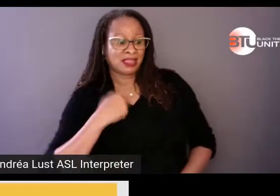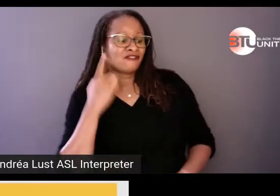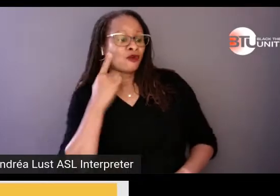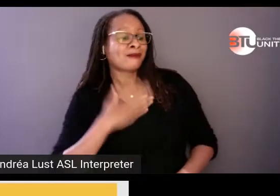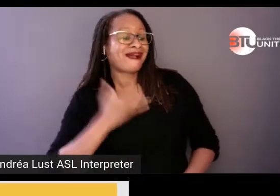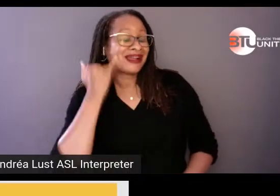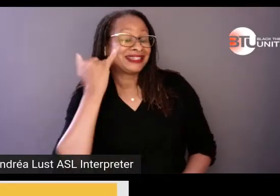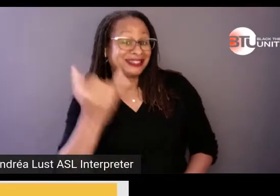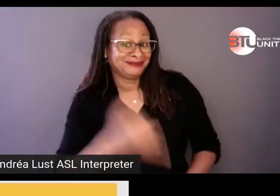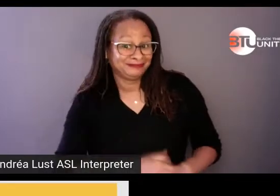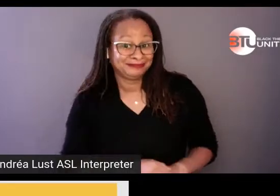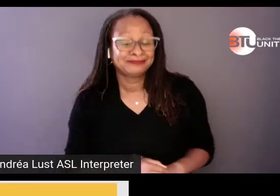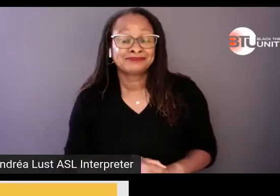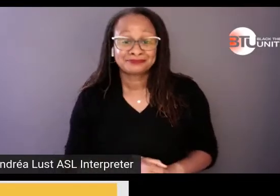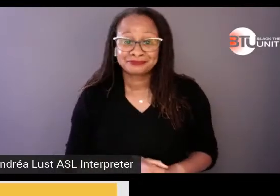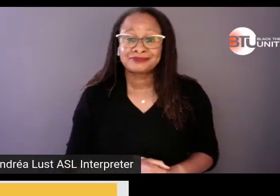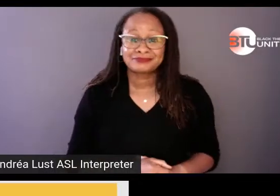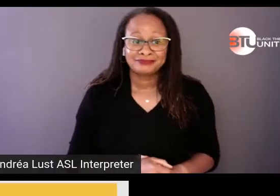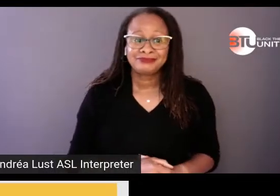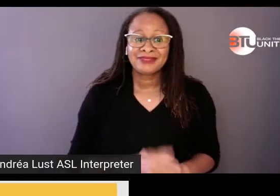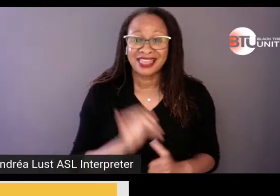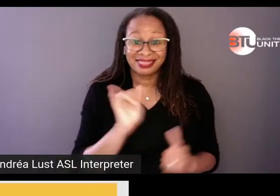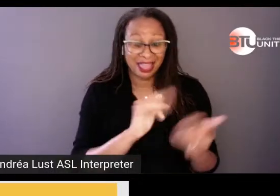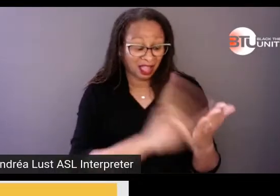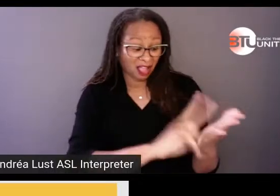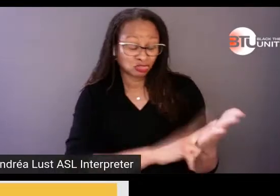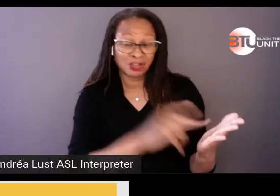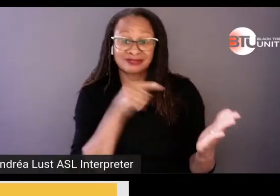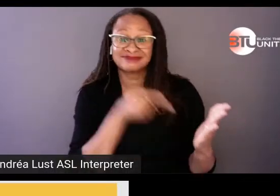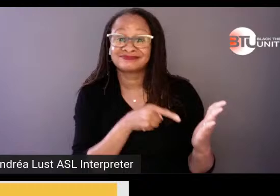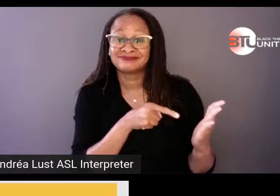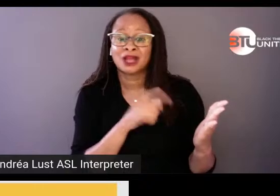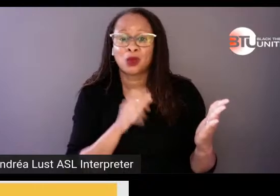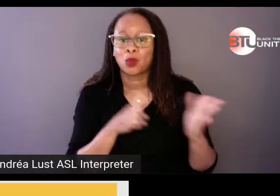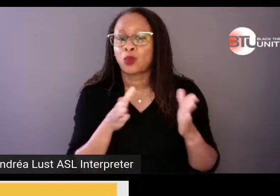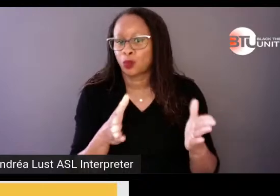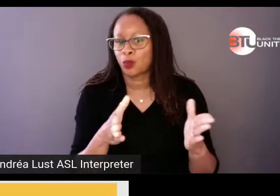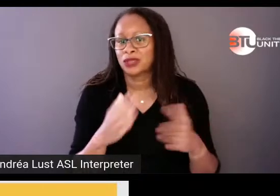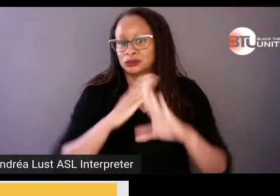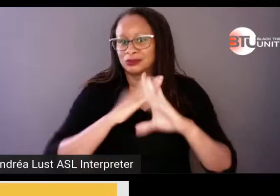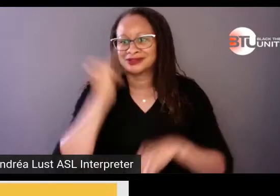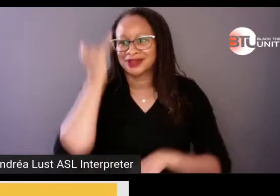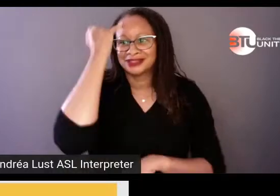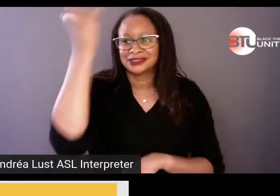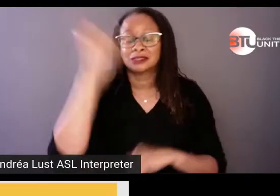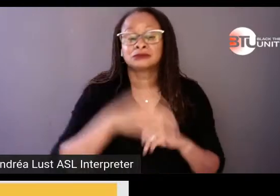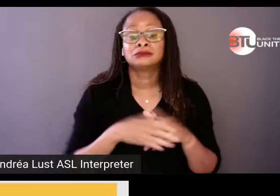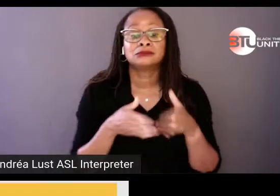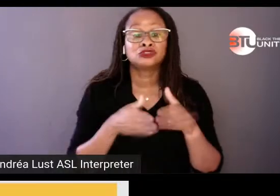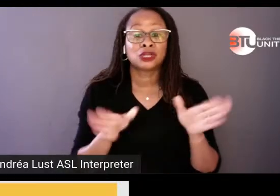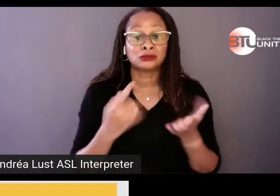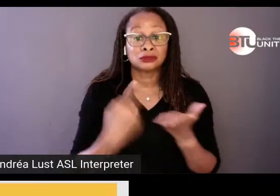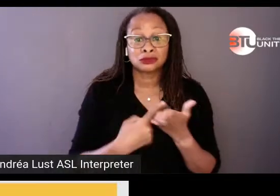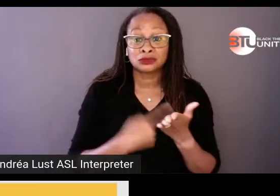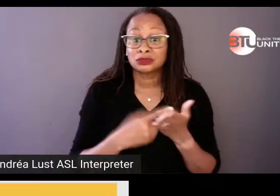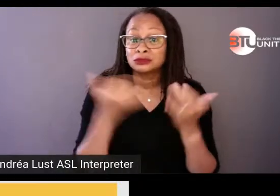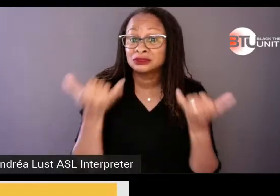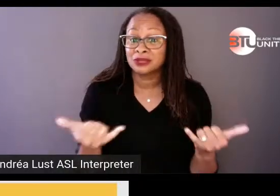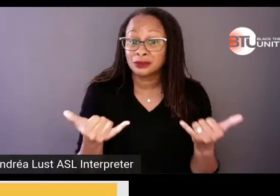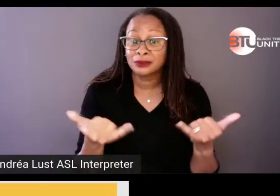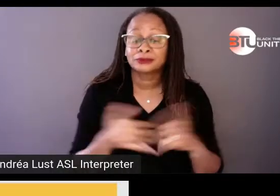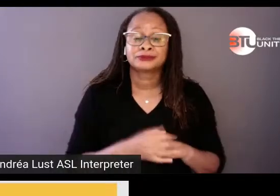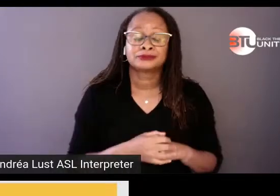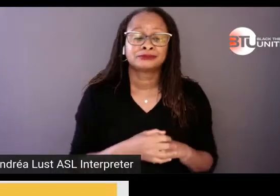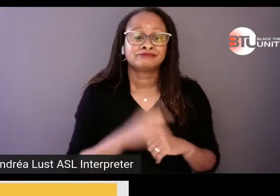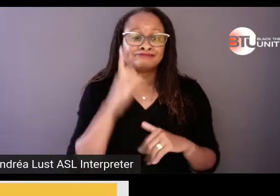the idea that I brought to you. So that contract is one way to protect an idea. But generally what we're talking about in this context, you